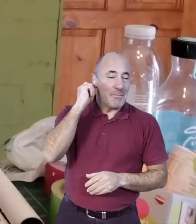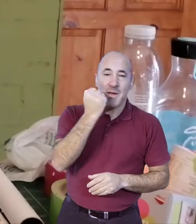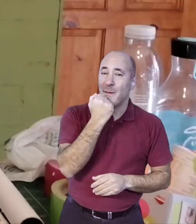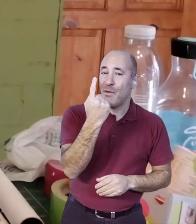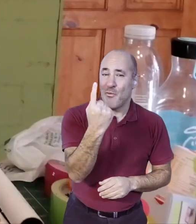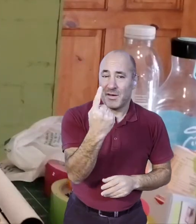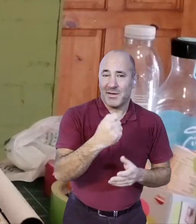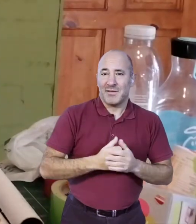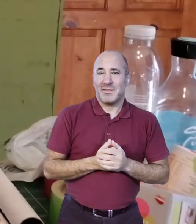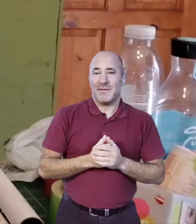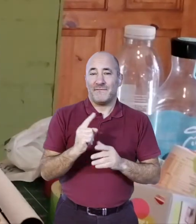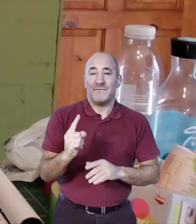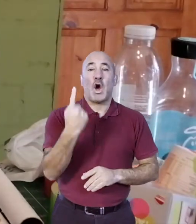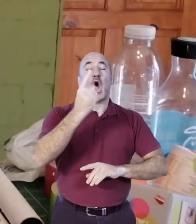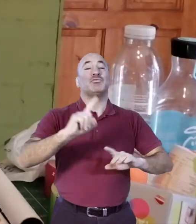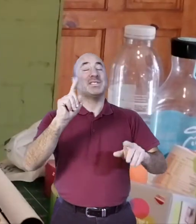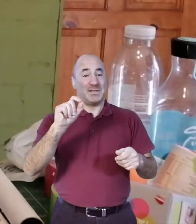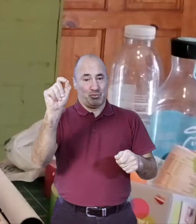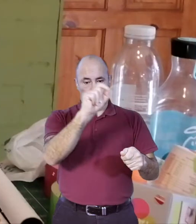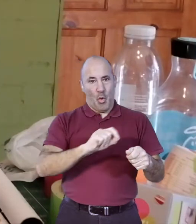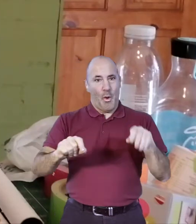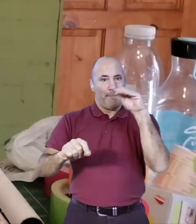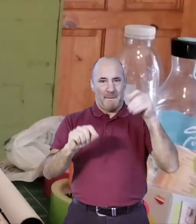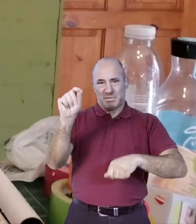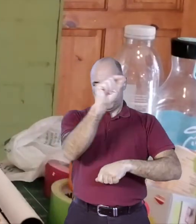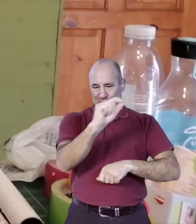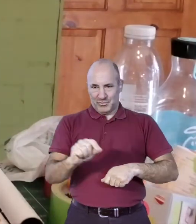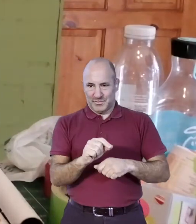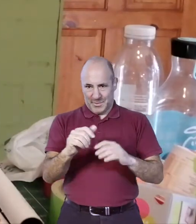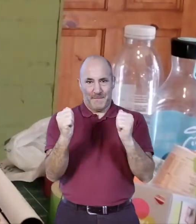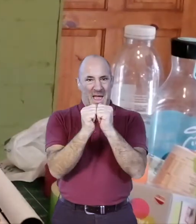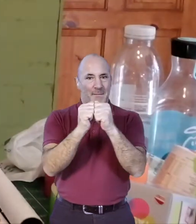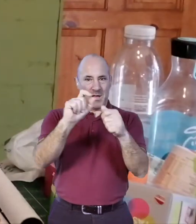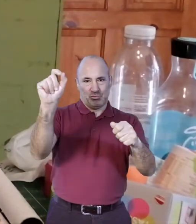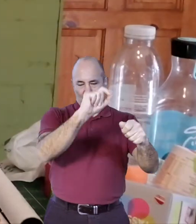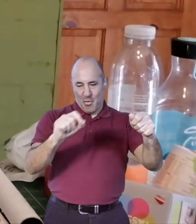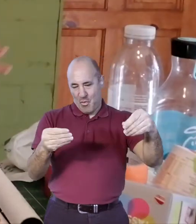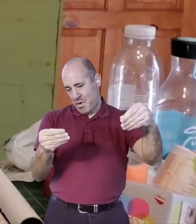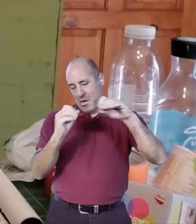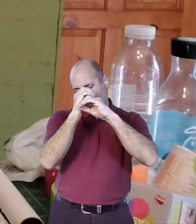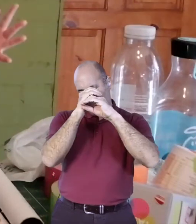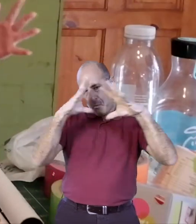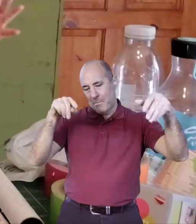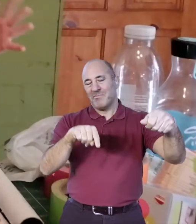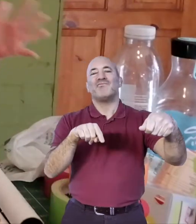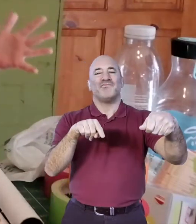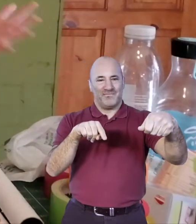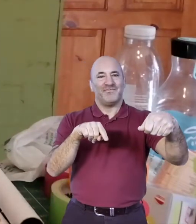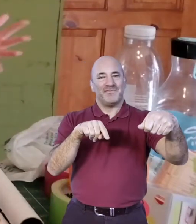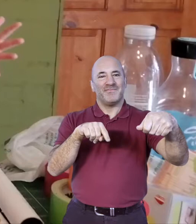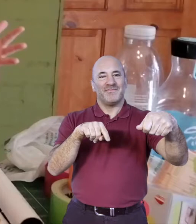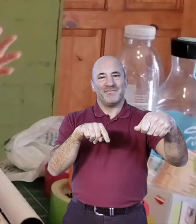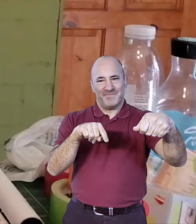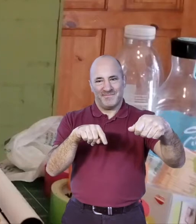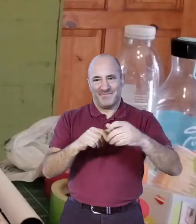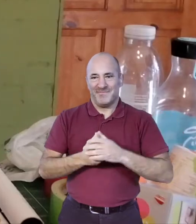Tip number 1, draw your puppet first. It just helps to have on paper what you hope